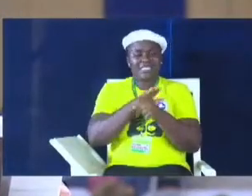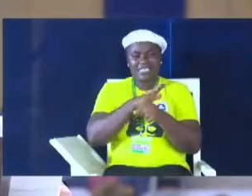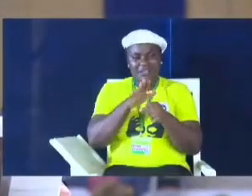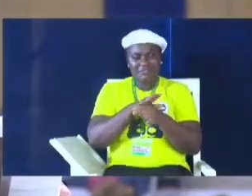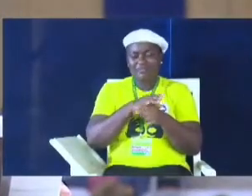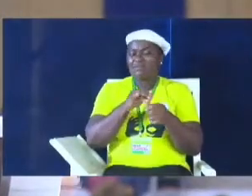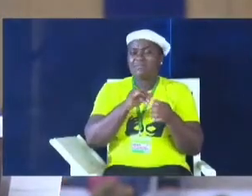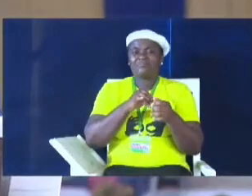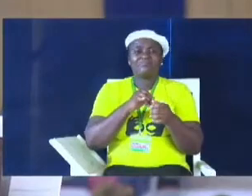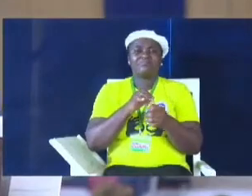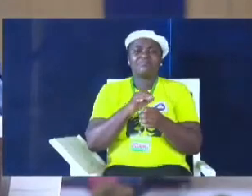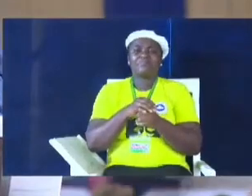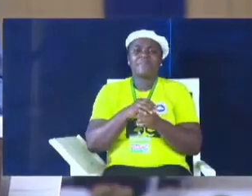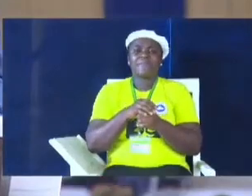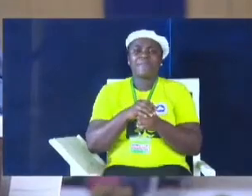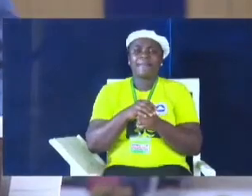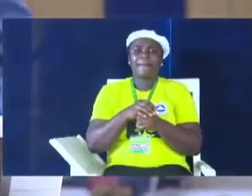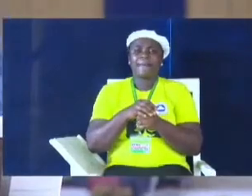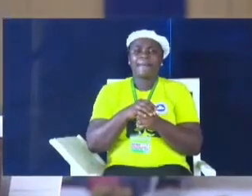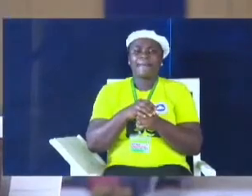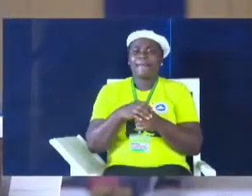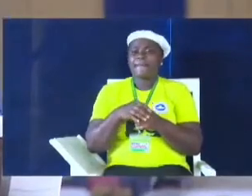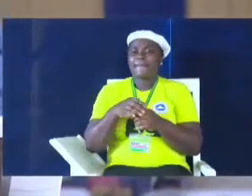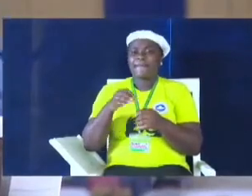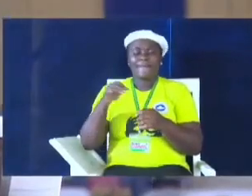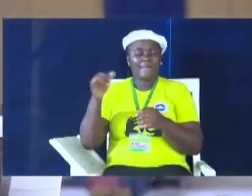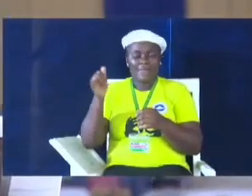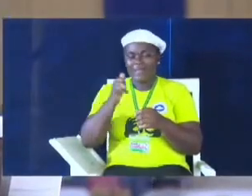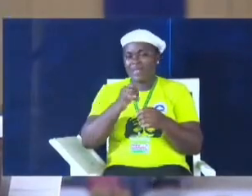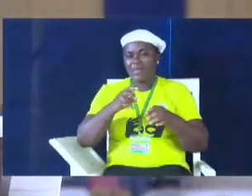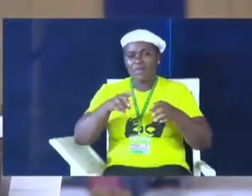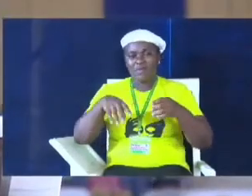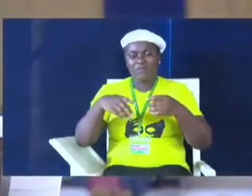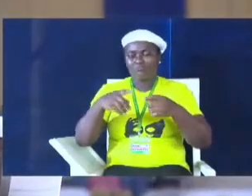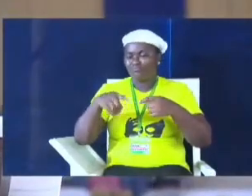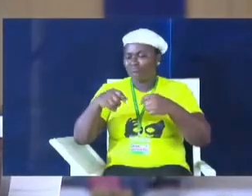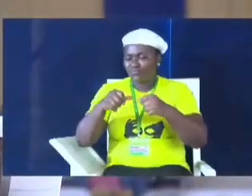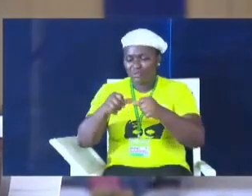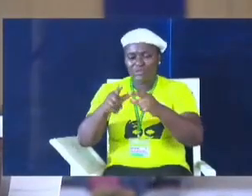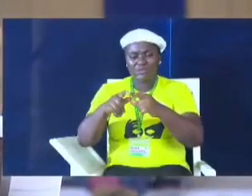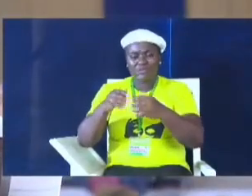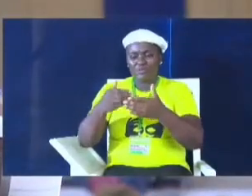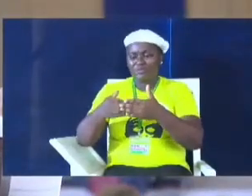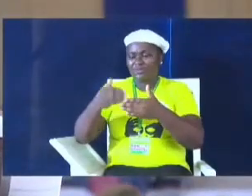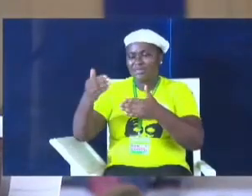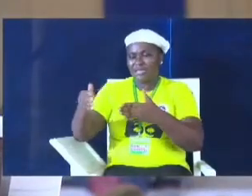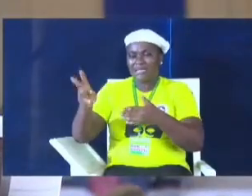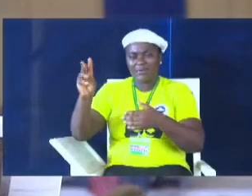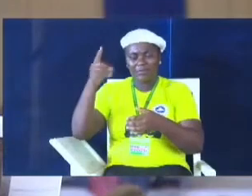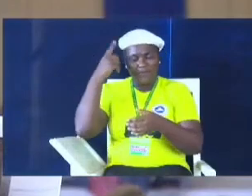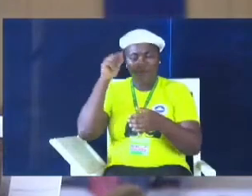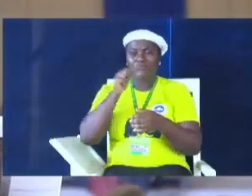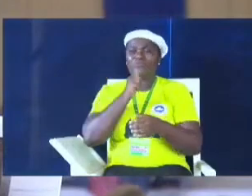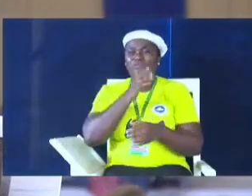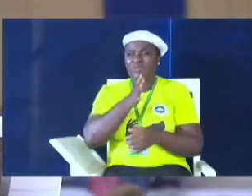not bad enough, they went ahead and sold him for nothing.